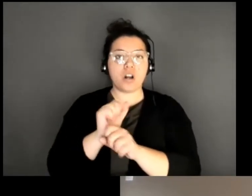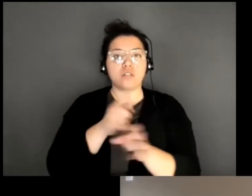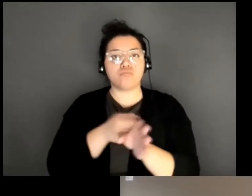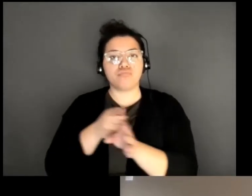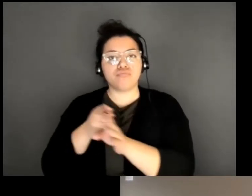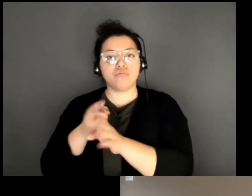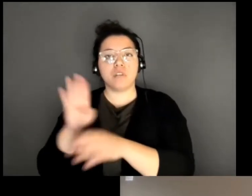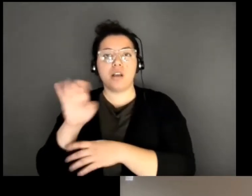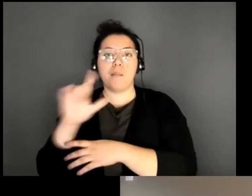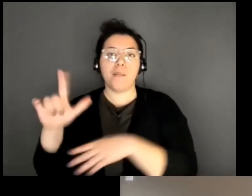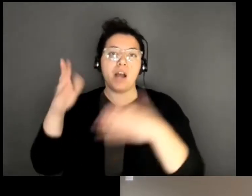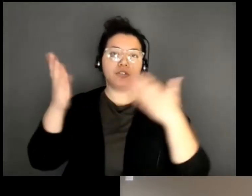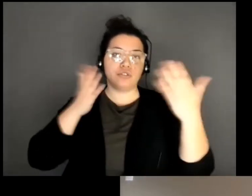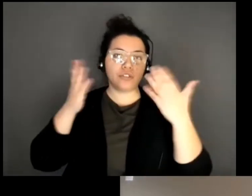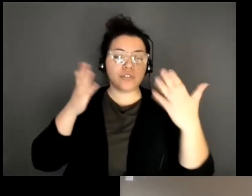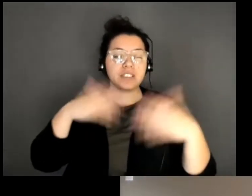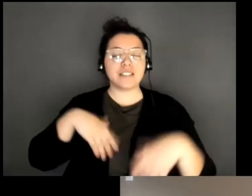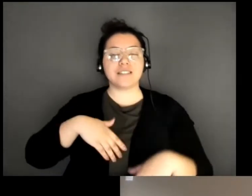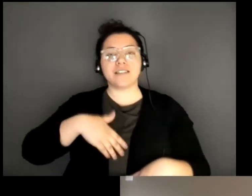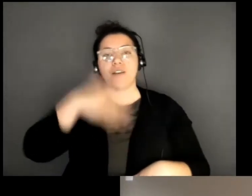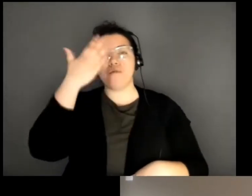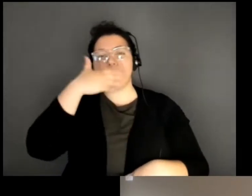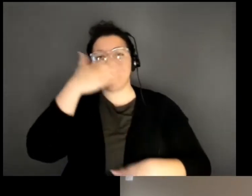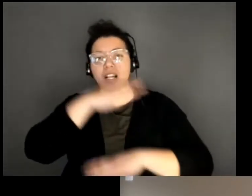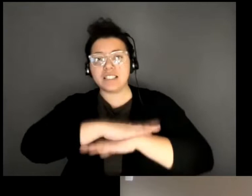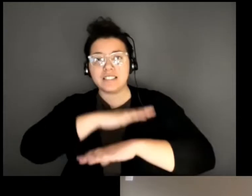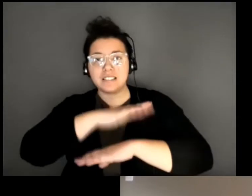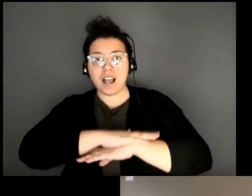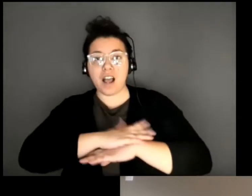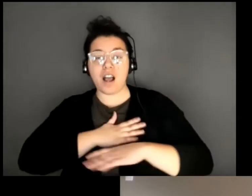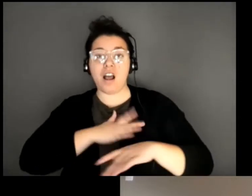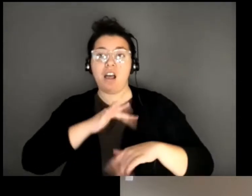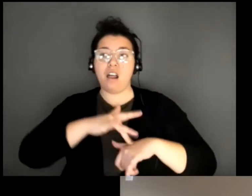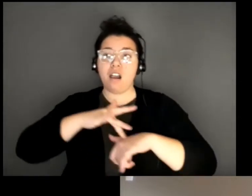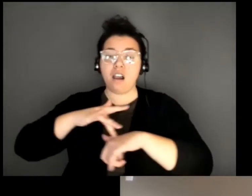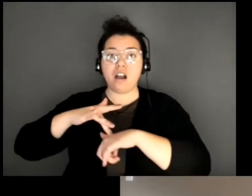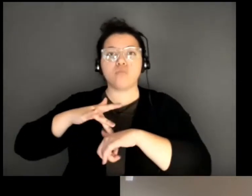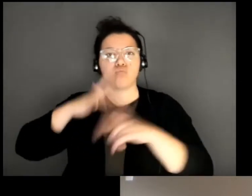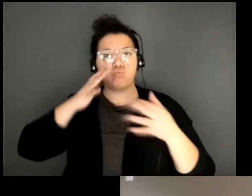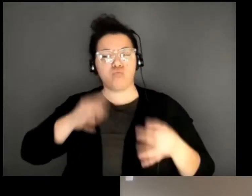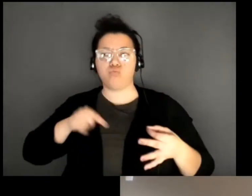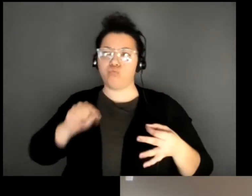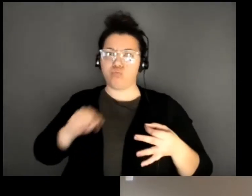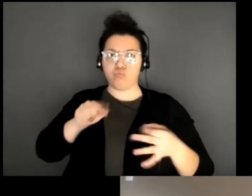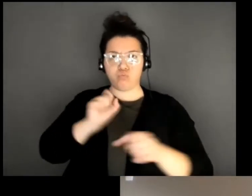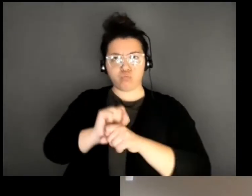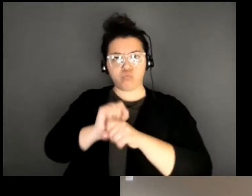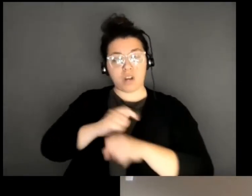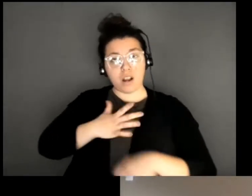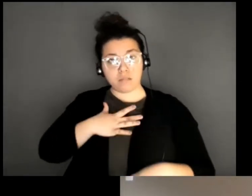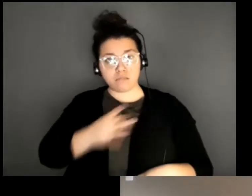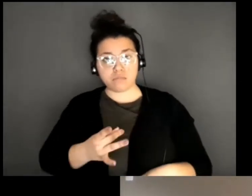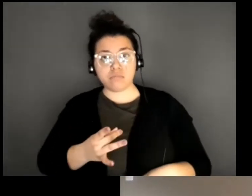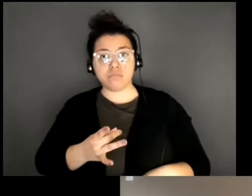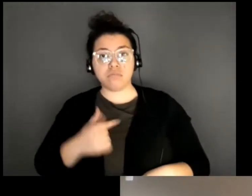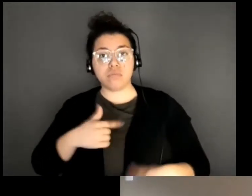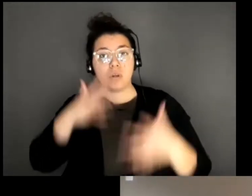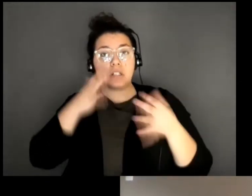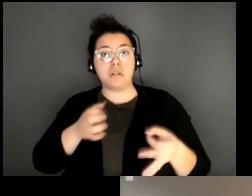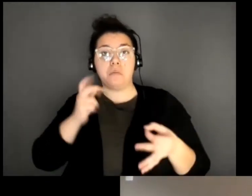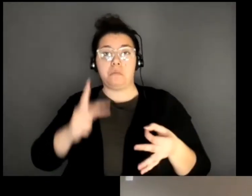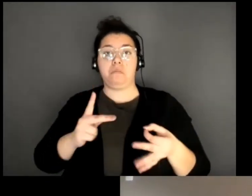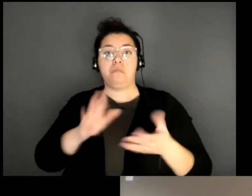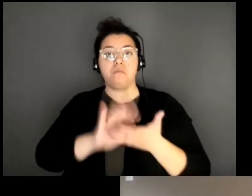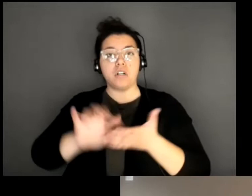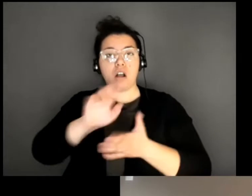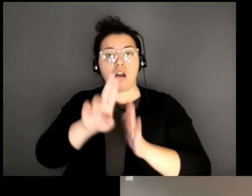services, working at the front desk. Decided that I liked it, so chose to pursue an undergraduate degree in hospitality and tourism